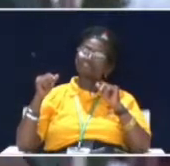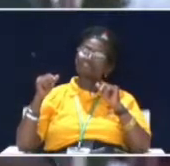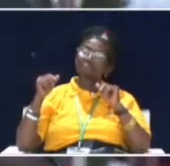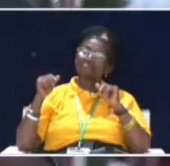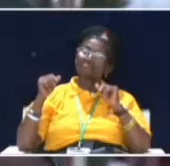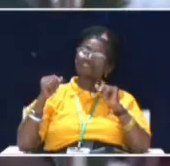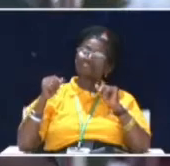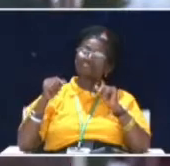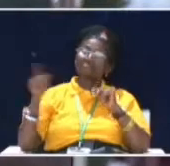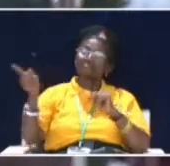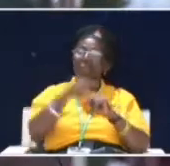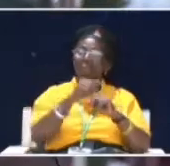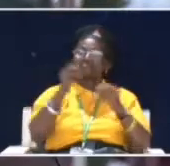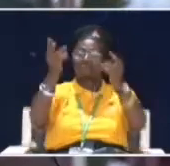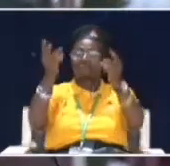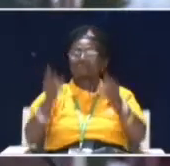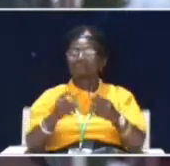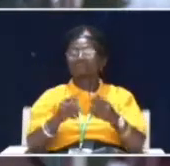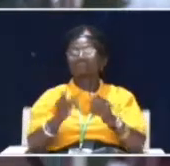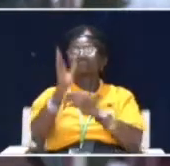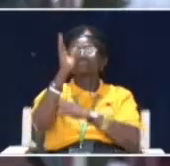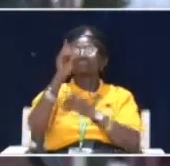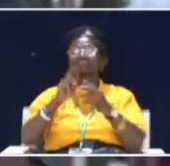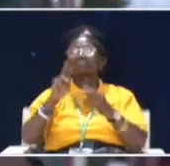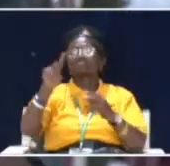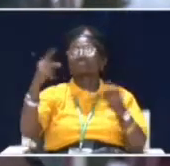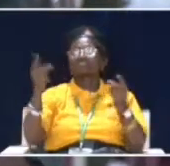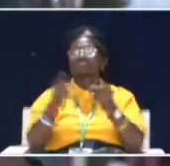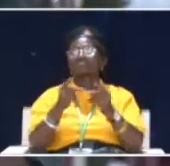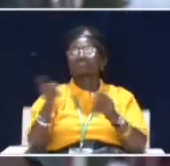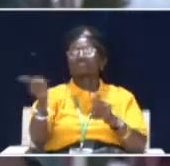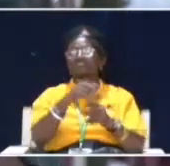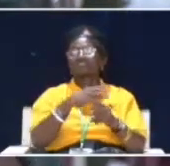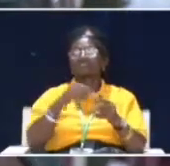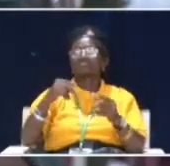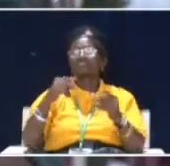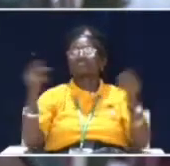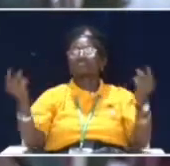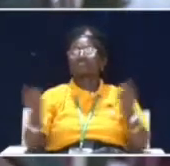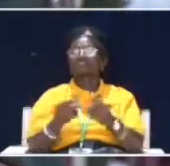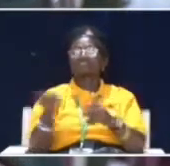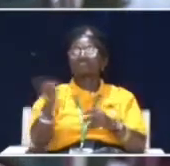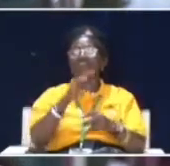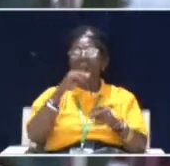You want God to reposition you and place you on a higher level?